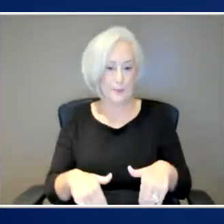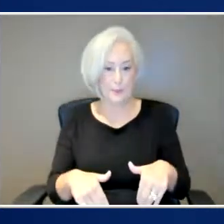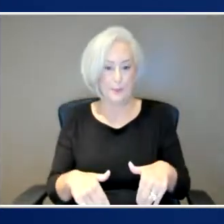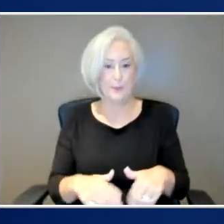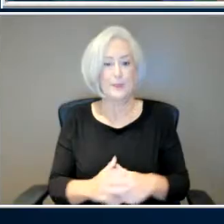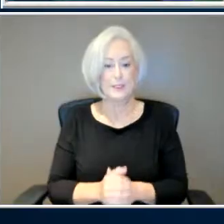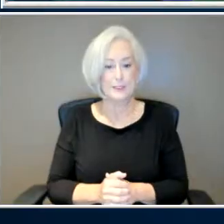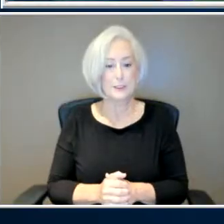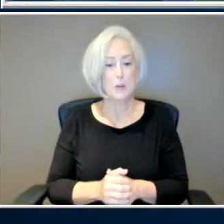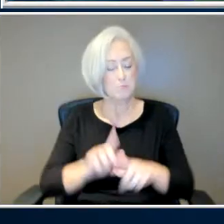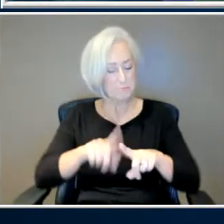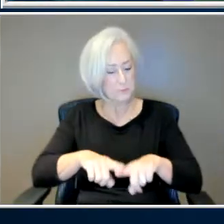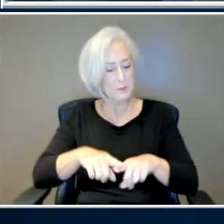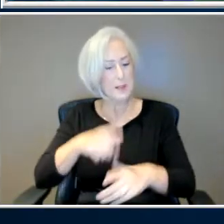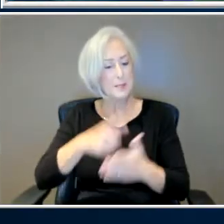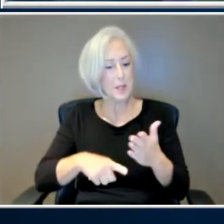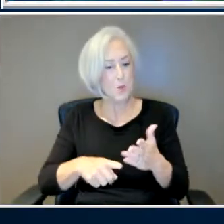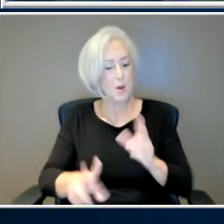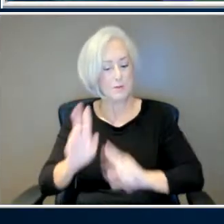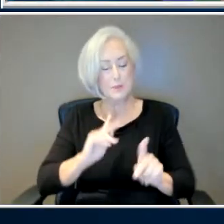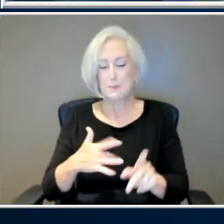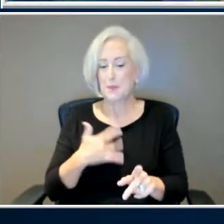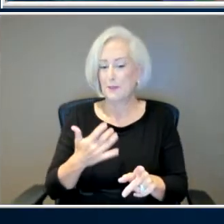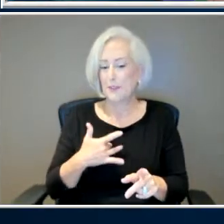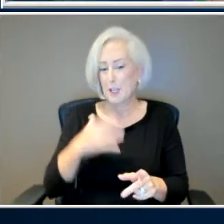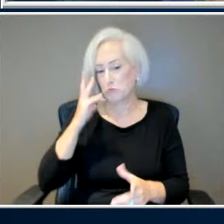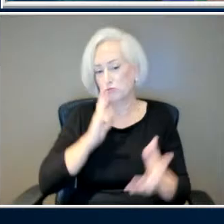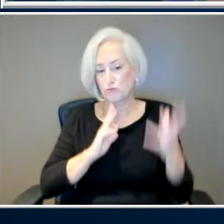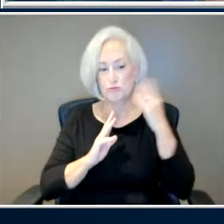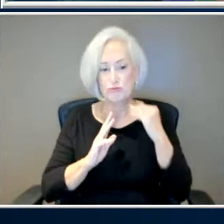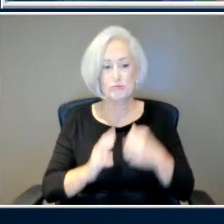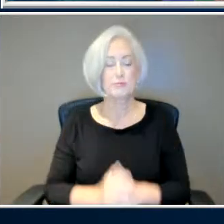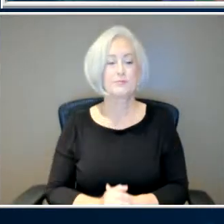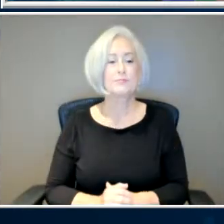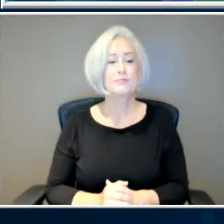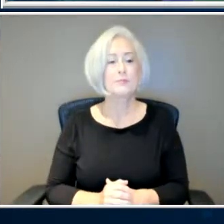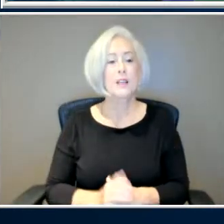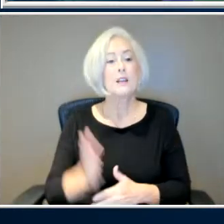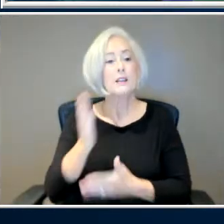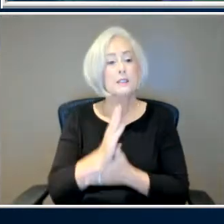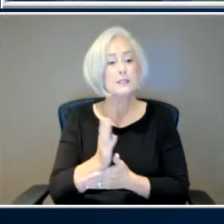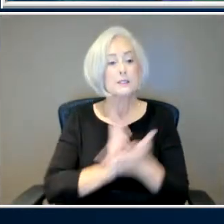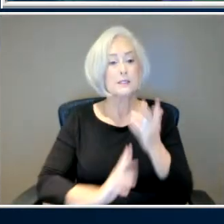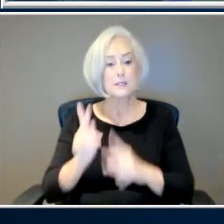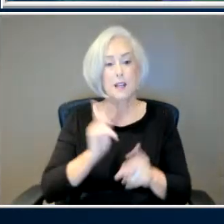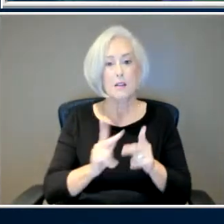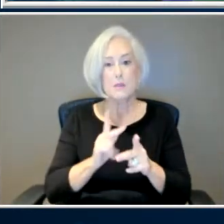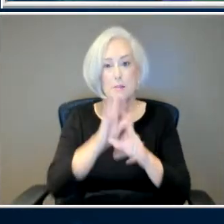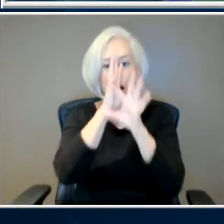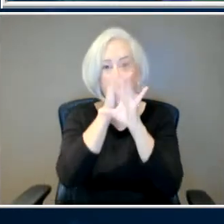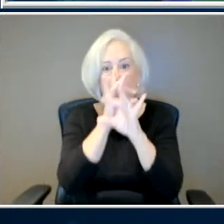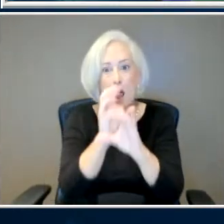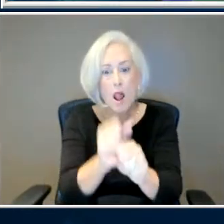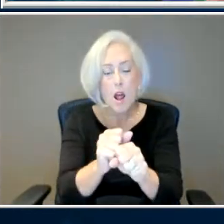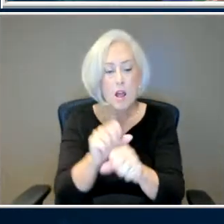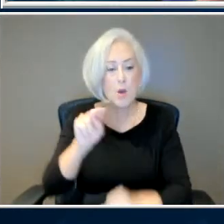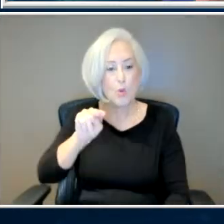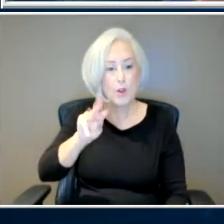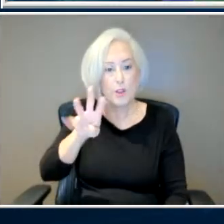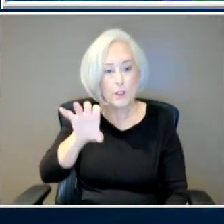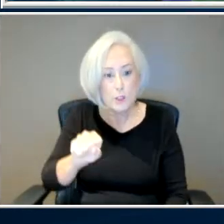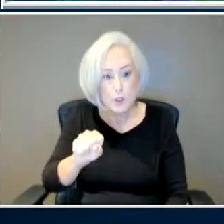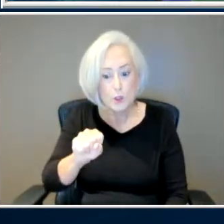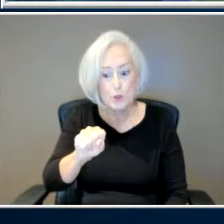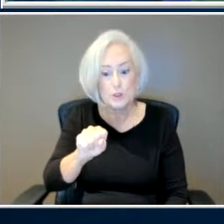through. Some studies show that being addicted to news is linked to poor mental and physical health. What's your take on